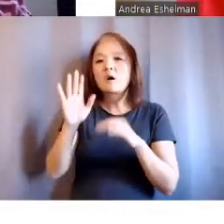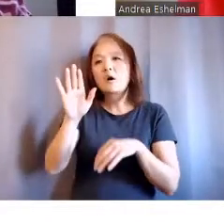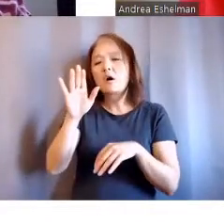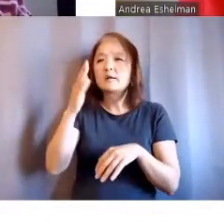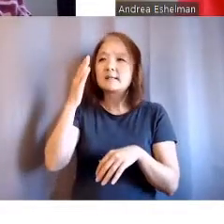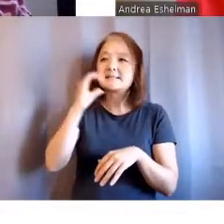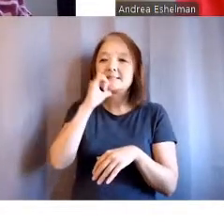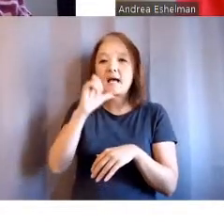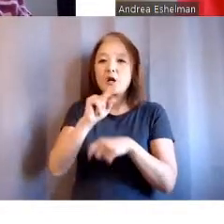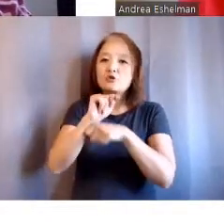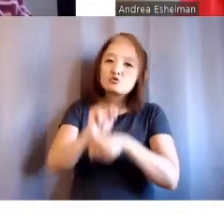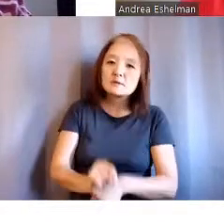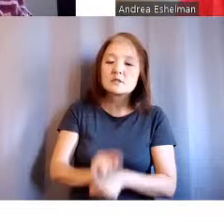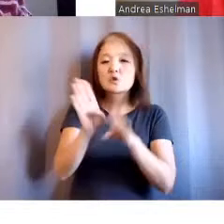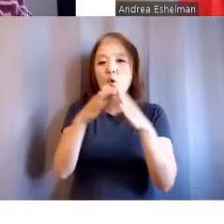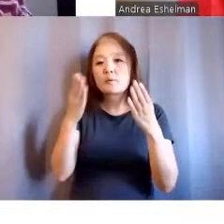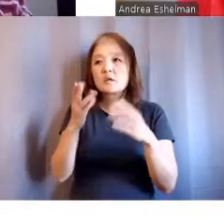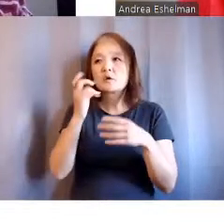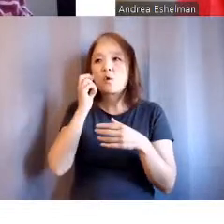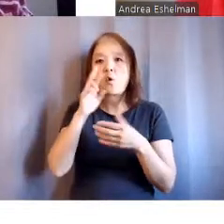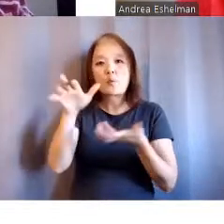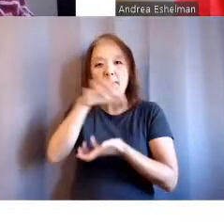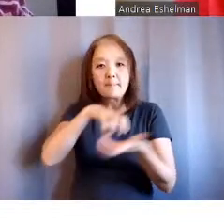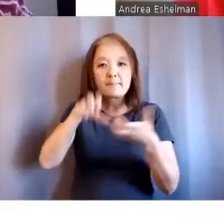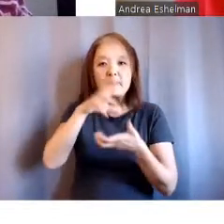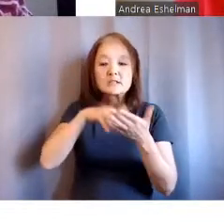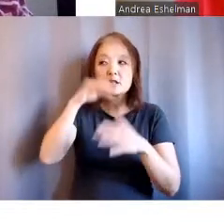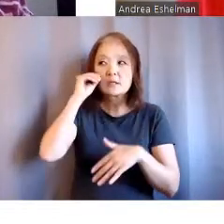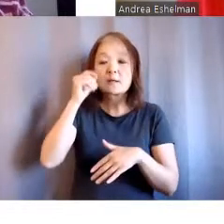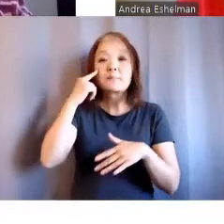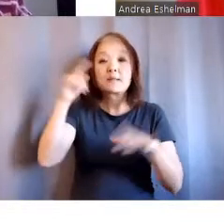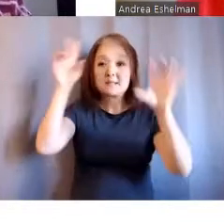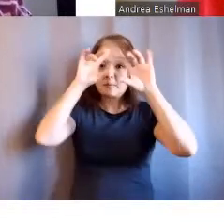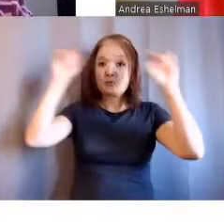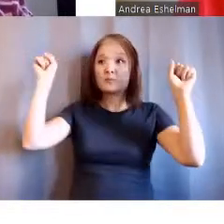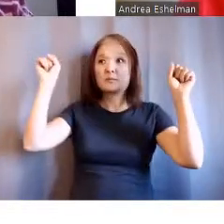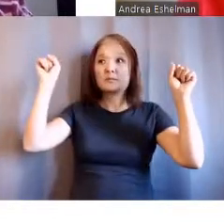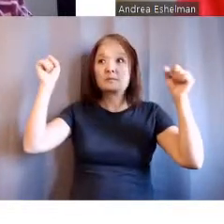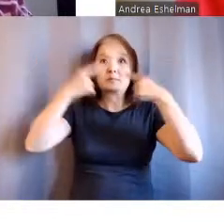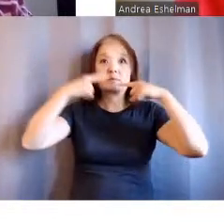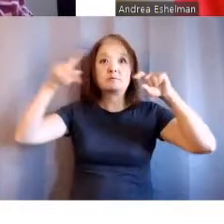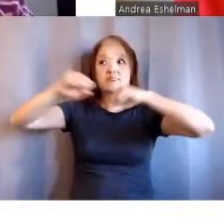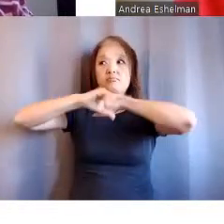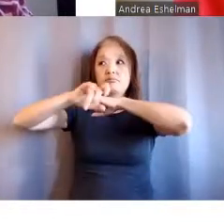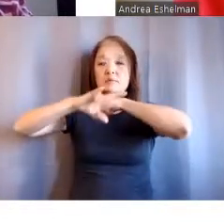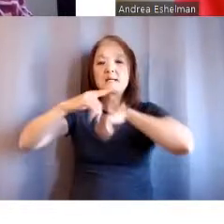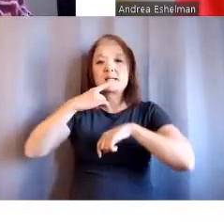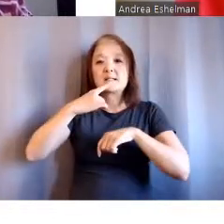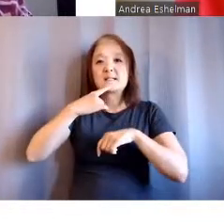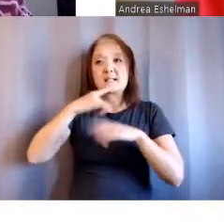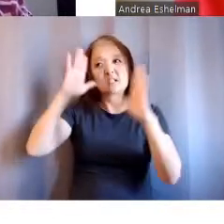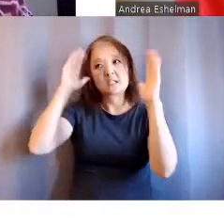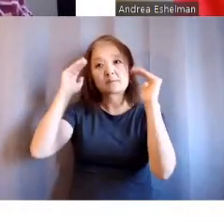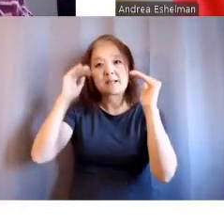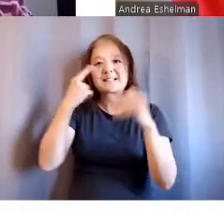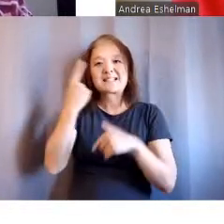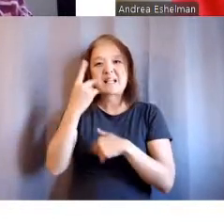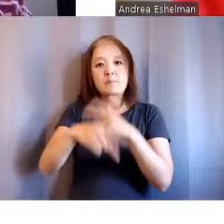opening, or that there might be some blended learning, because the superintendent has put that out publicly that she anticipates some form of blended learning.